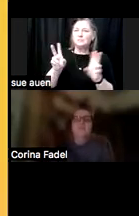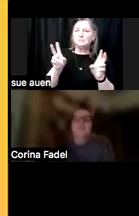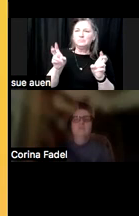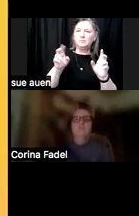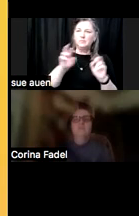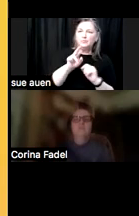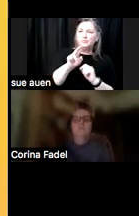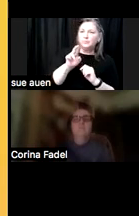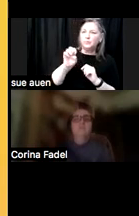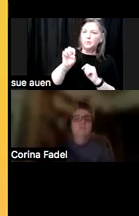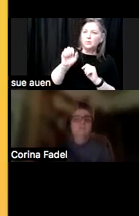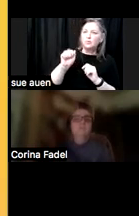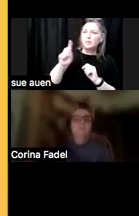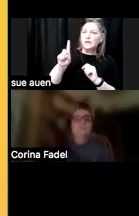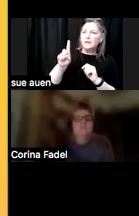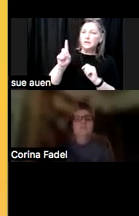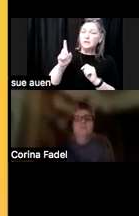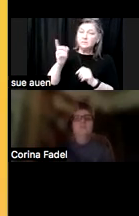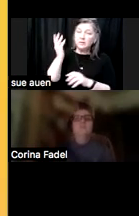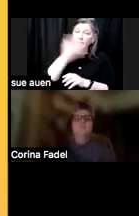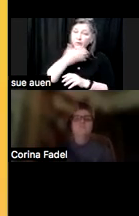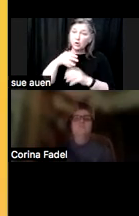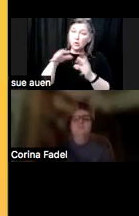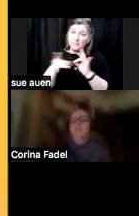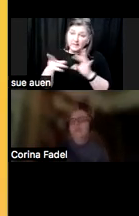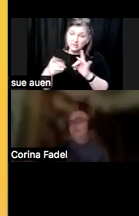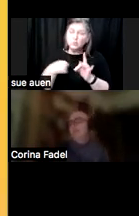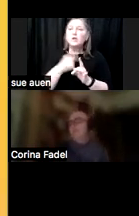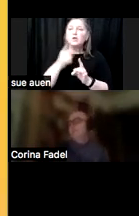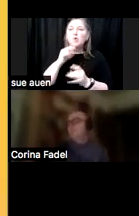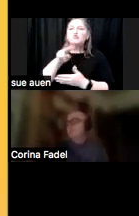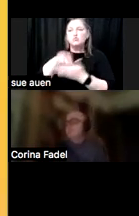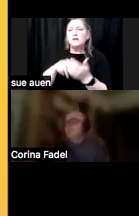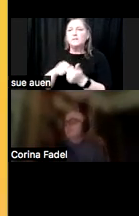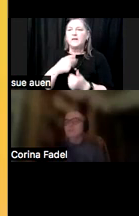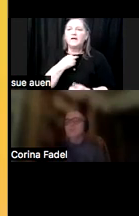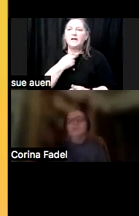of your message so that we can know to read that out loud.